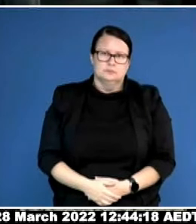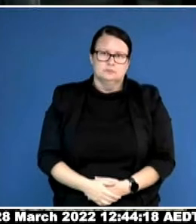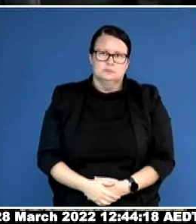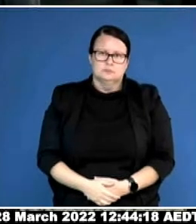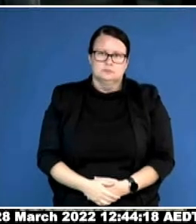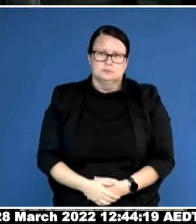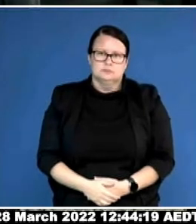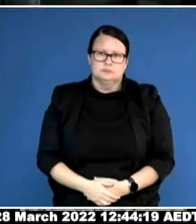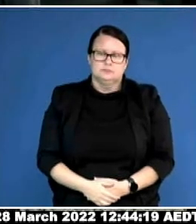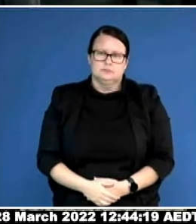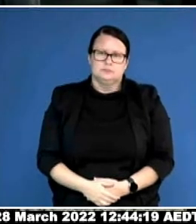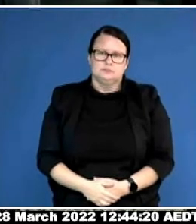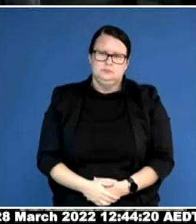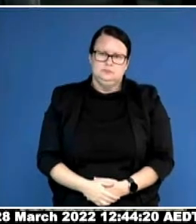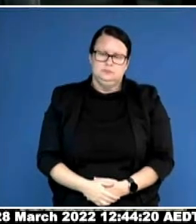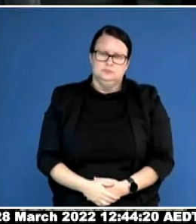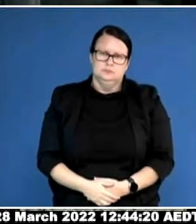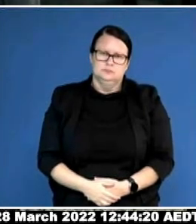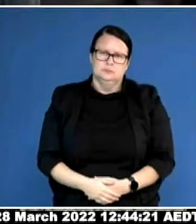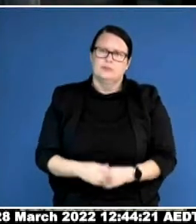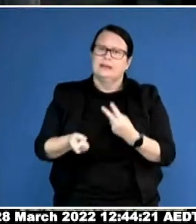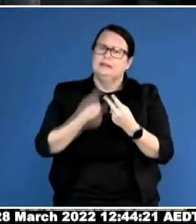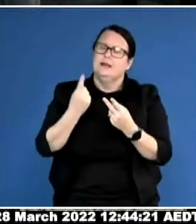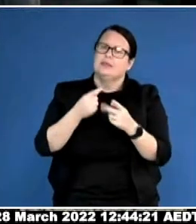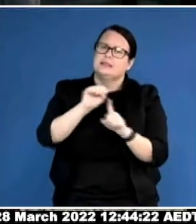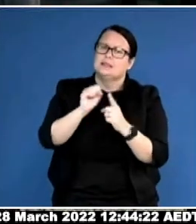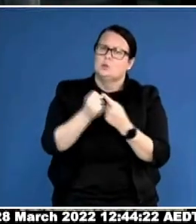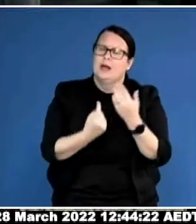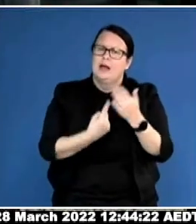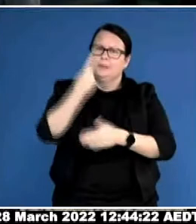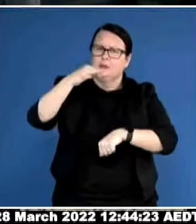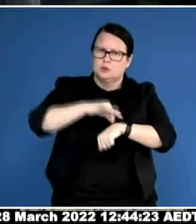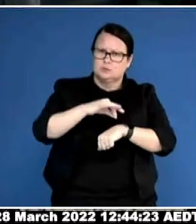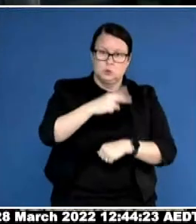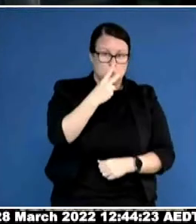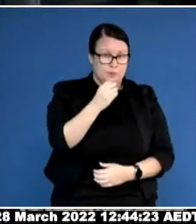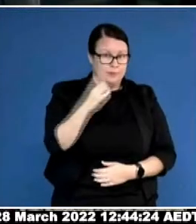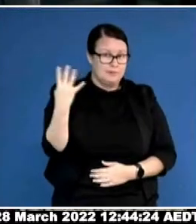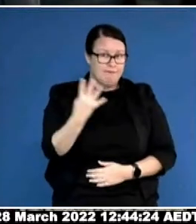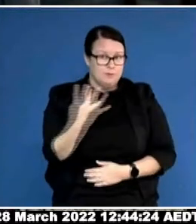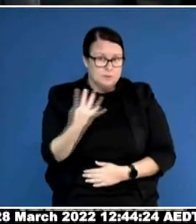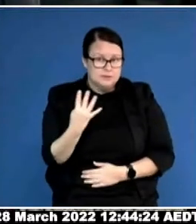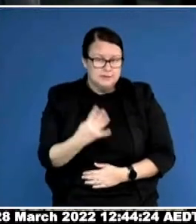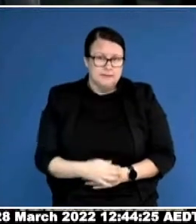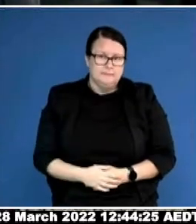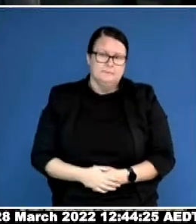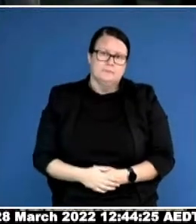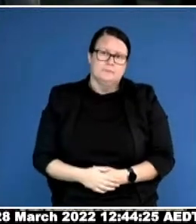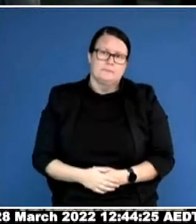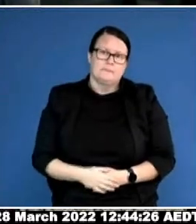Yeah. Another incident in hospital was 2014 and you took an